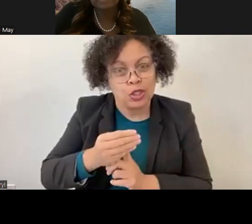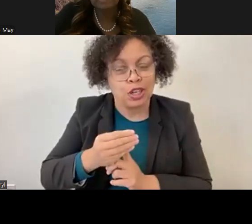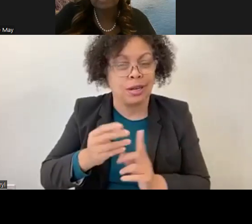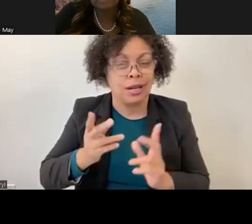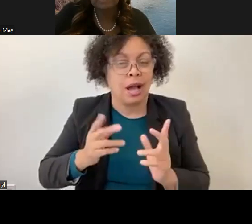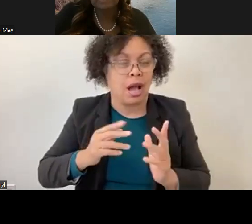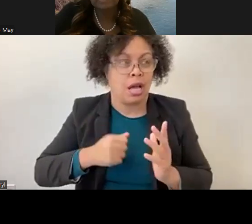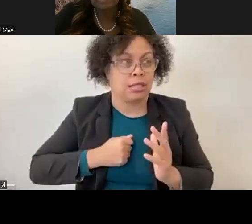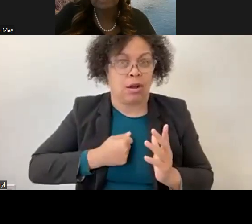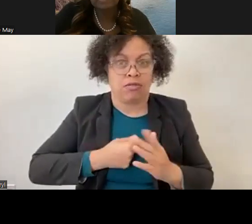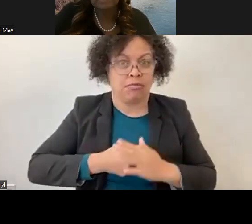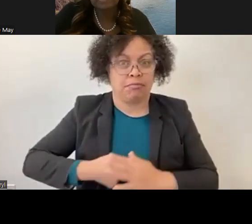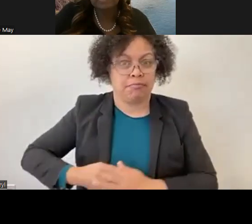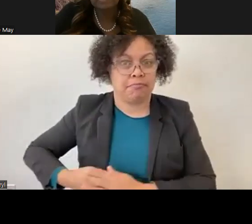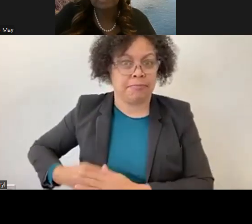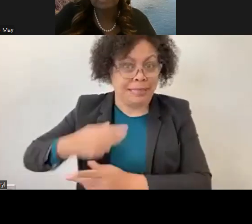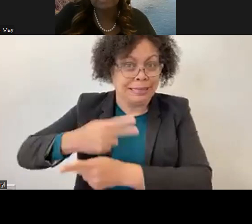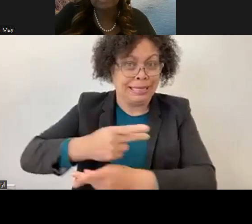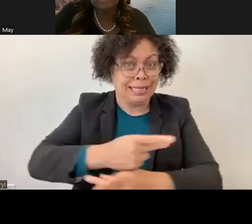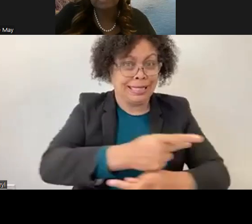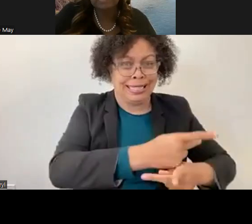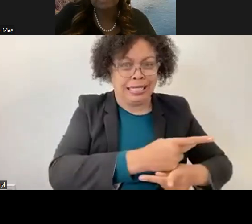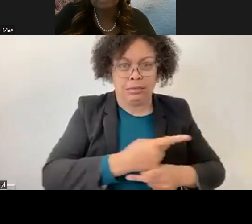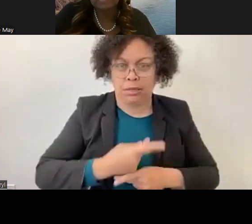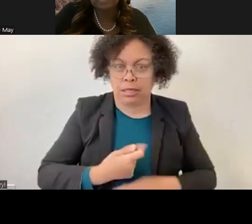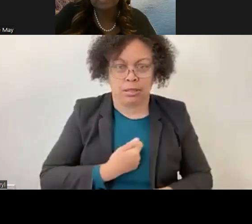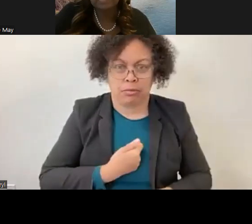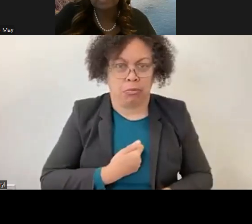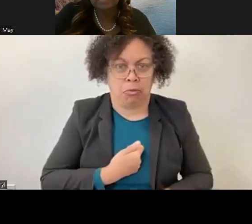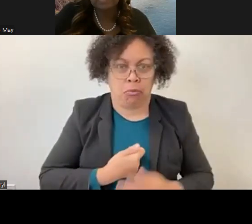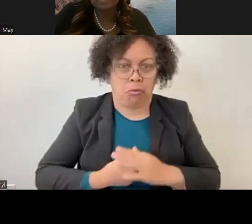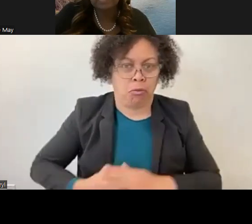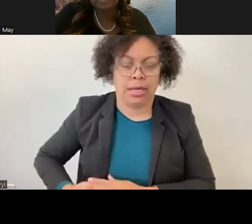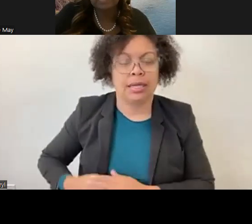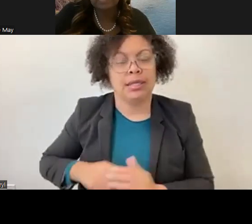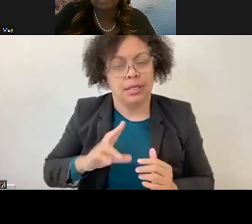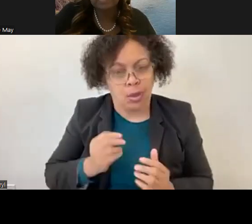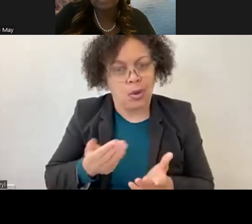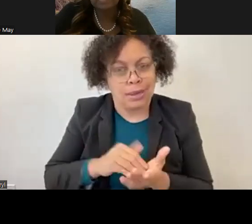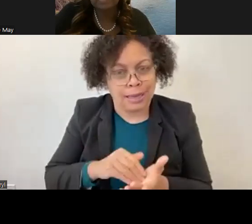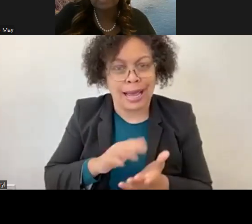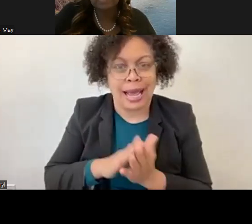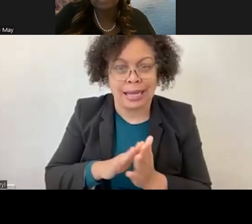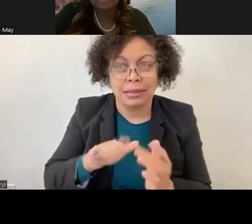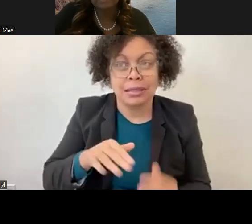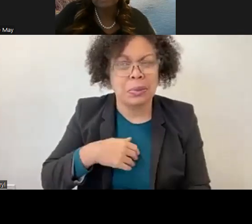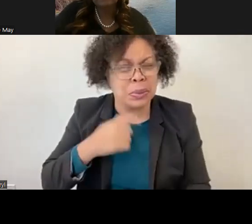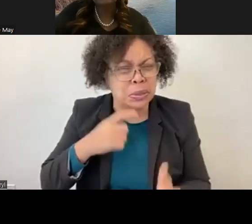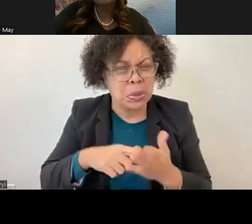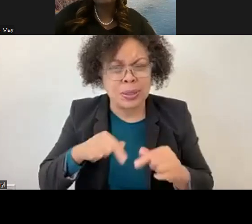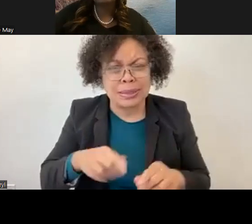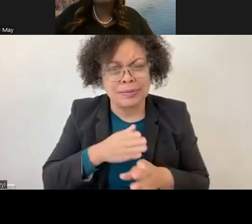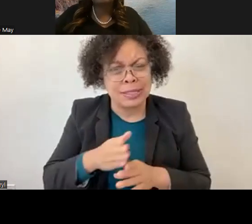And somehow we magically care for everyone without caring for ourselves. So we have to show up consistently and say, hey, we realize that we have a problem with